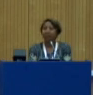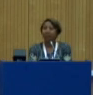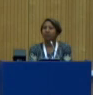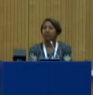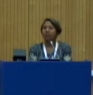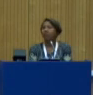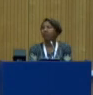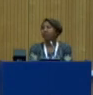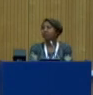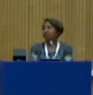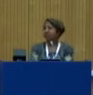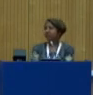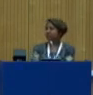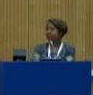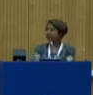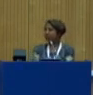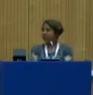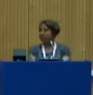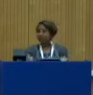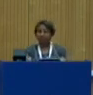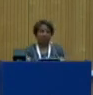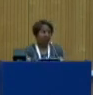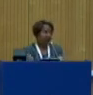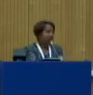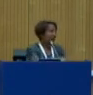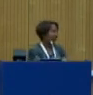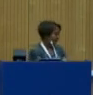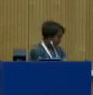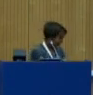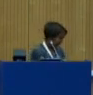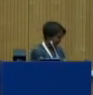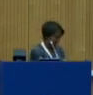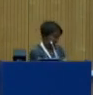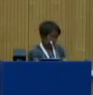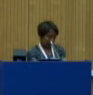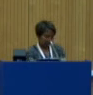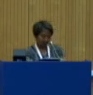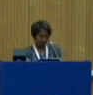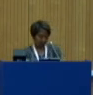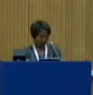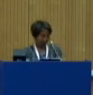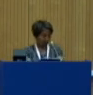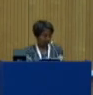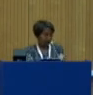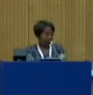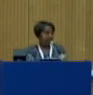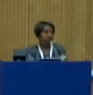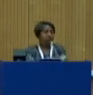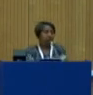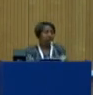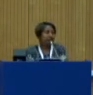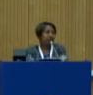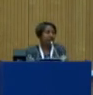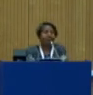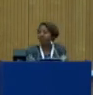to have clarity on my part, what is the actual recommended hours for an early